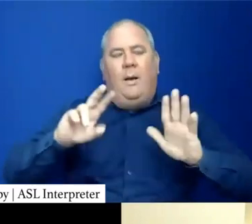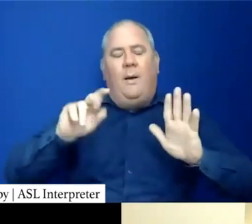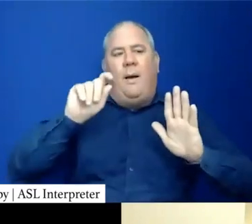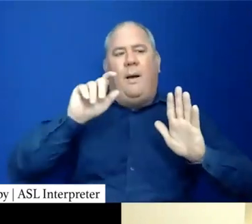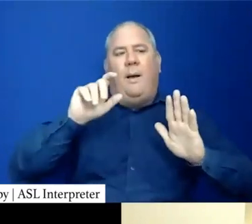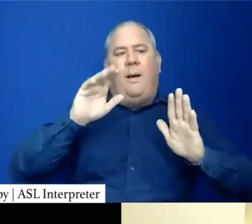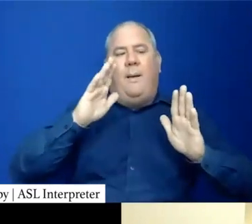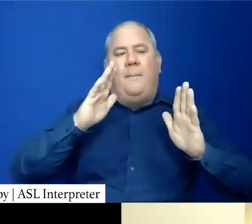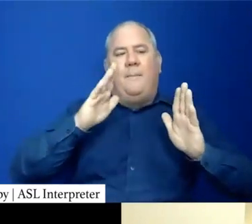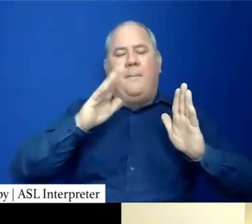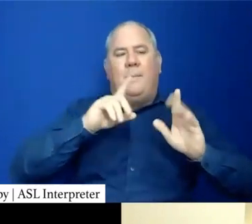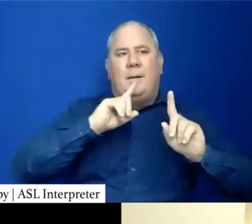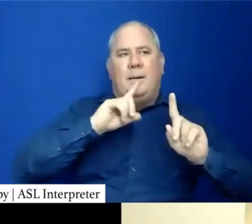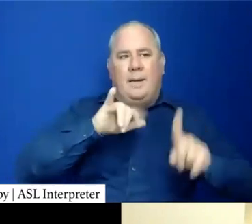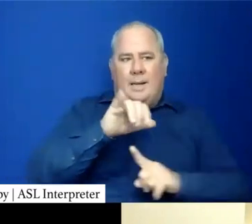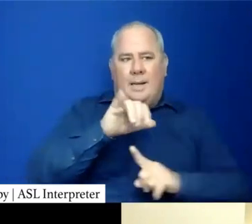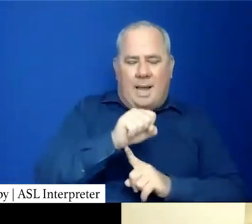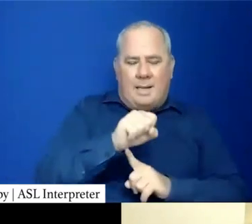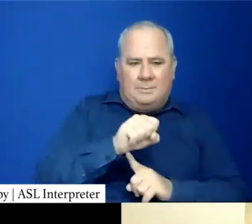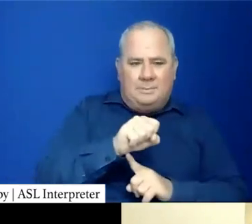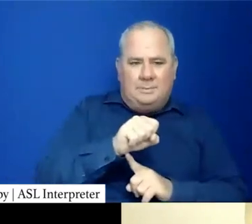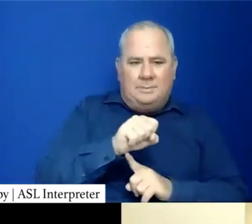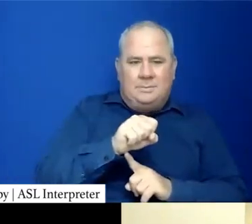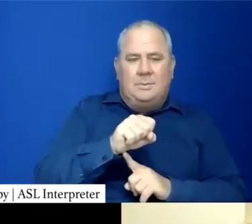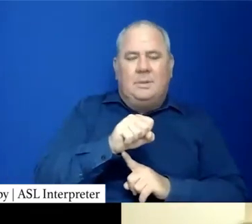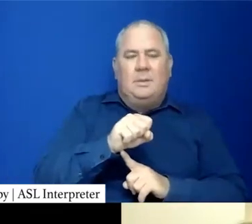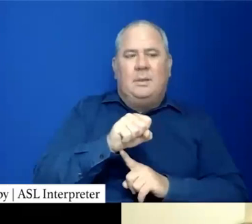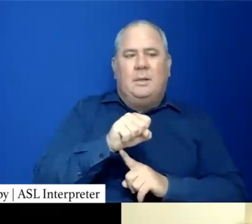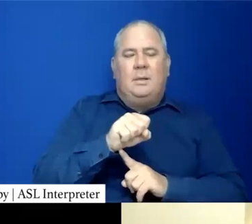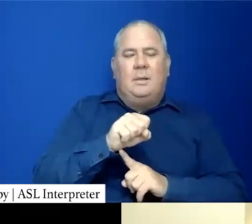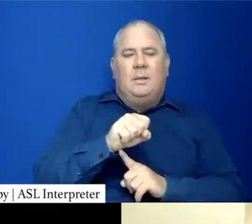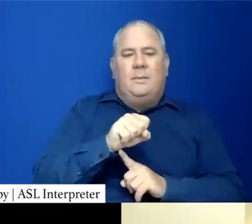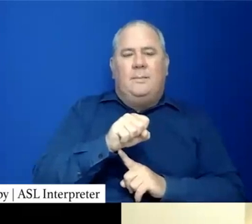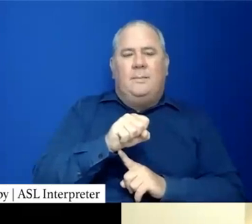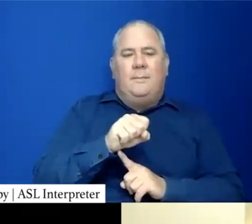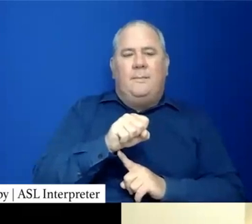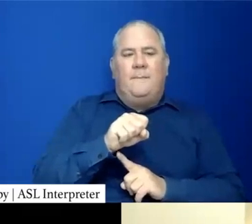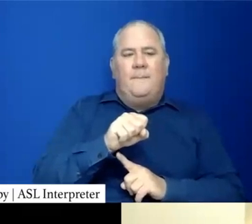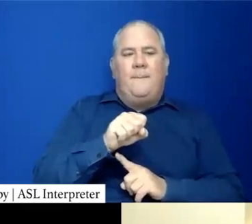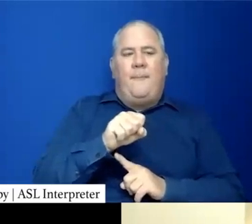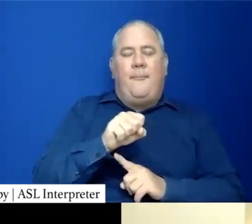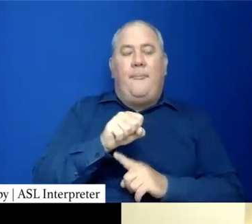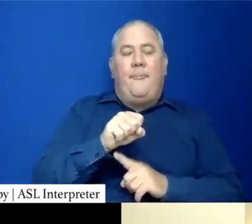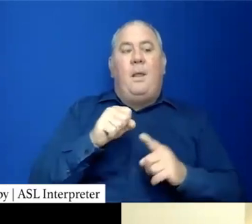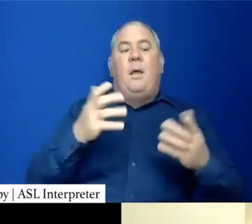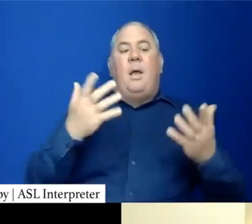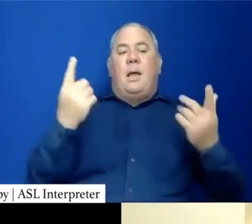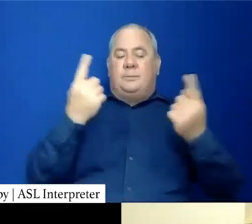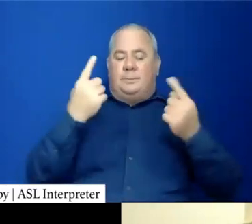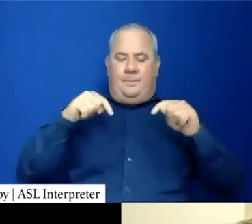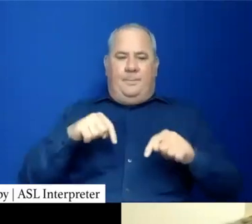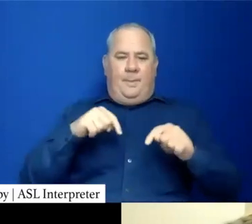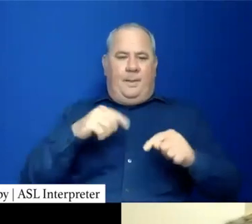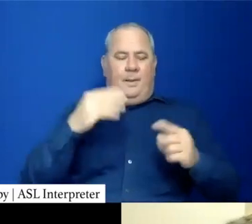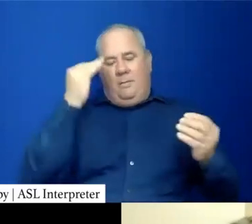but yeah, it's something that people think, and I think this is again something that the law and the